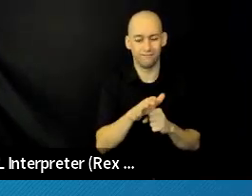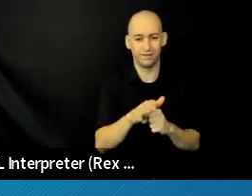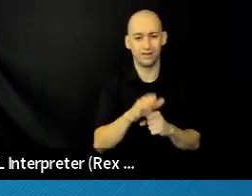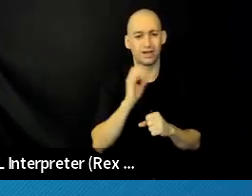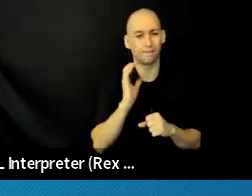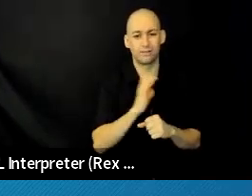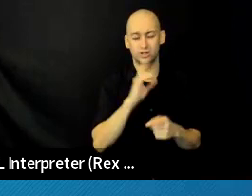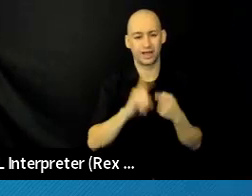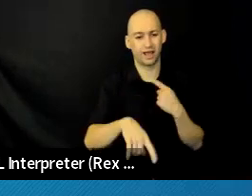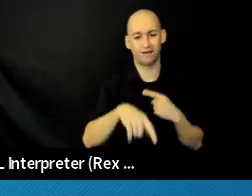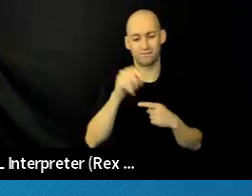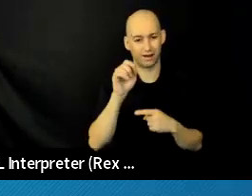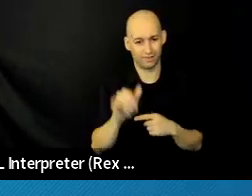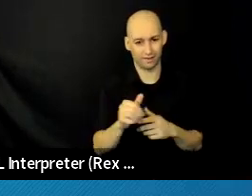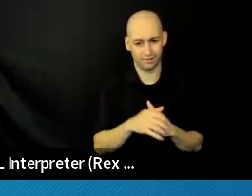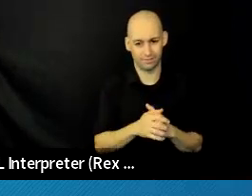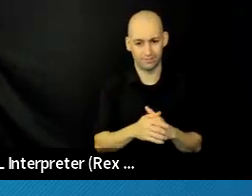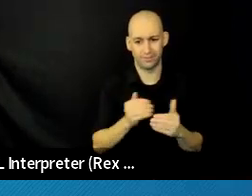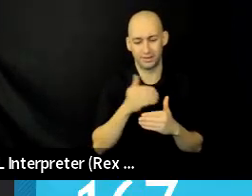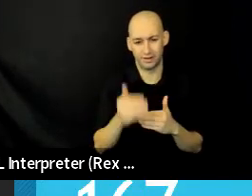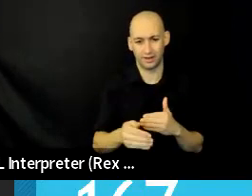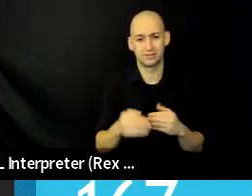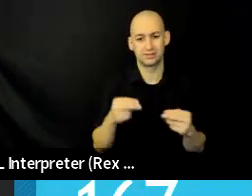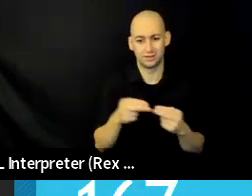make that finding. Next slide, please.